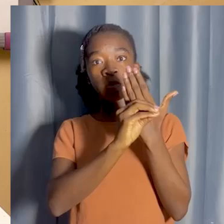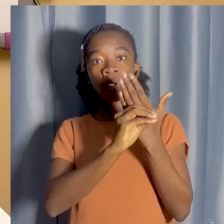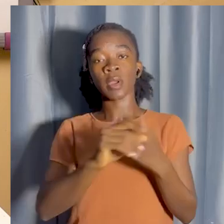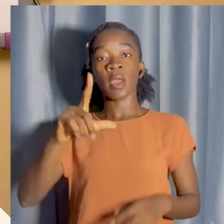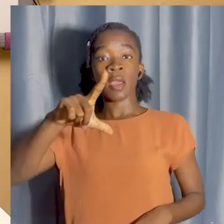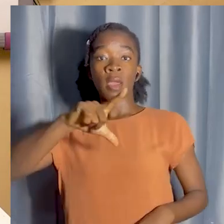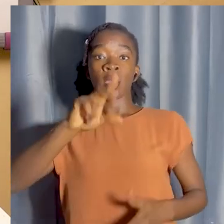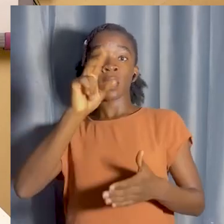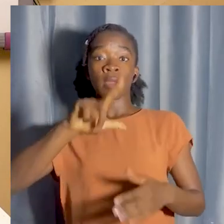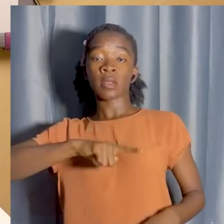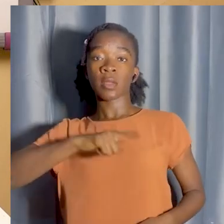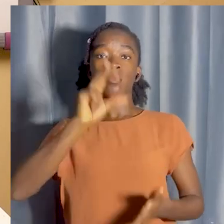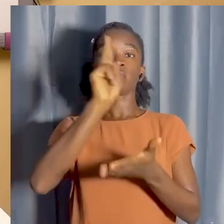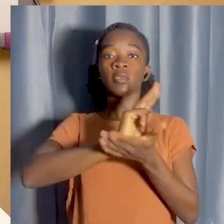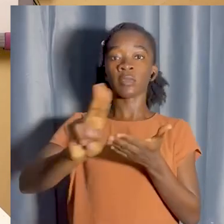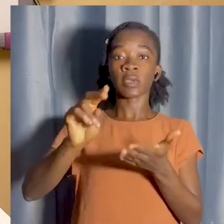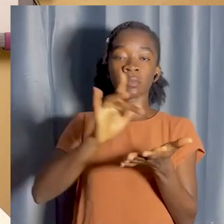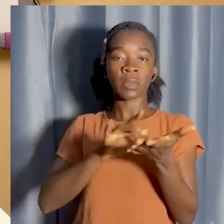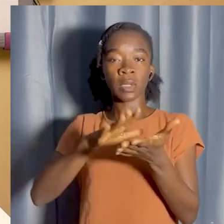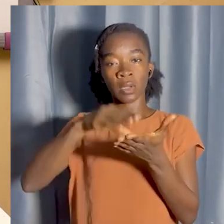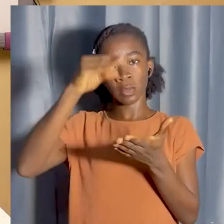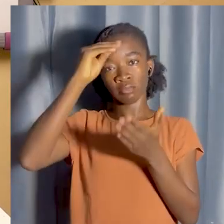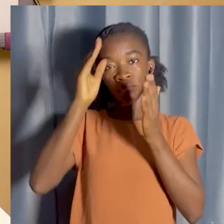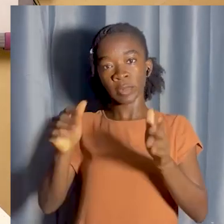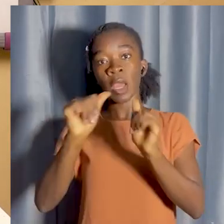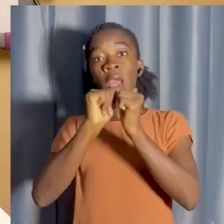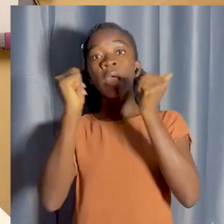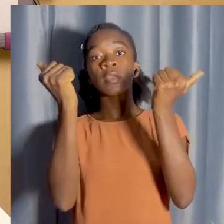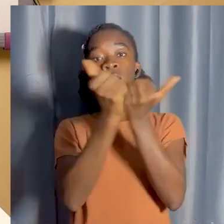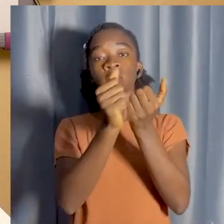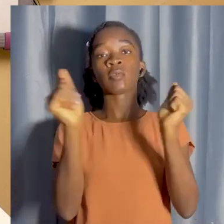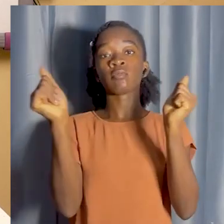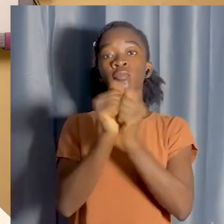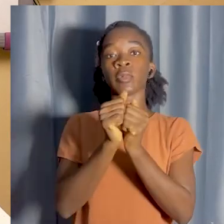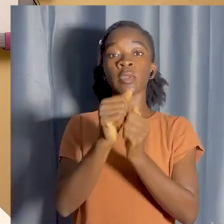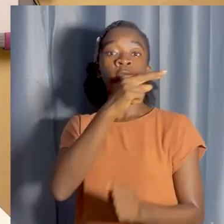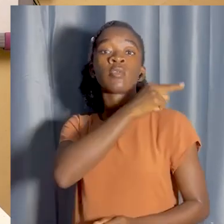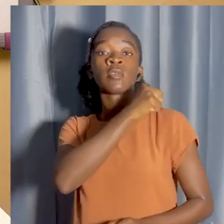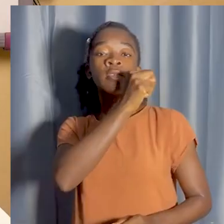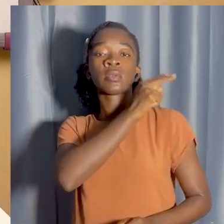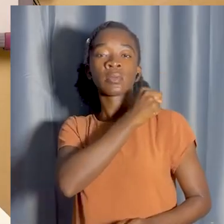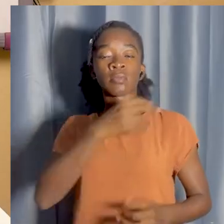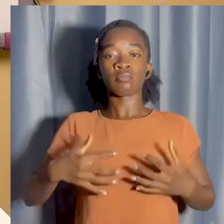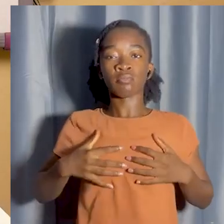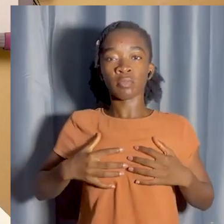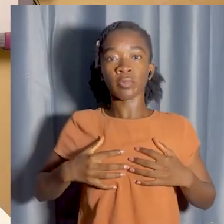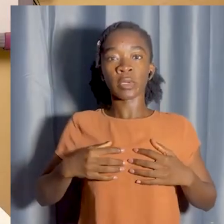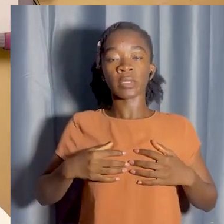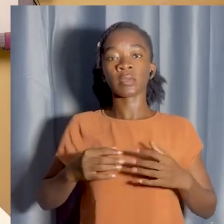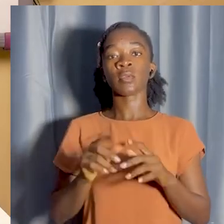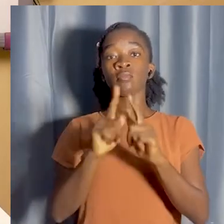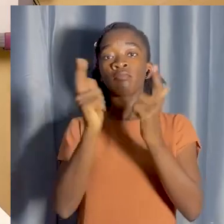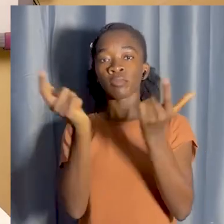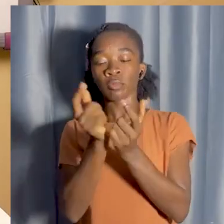University of Ghana Medical Students Association, in partnership with Surgical Ward 2, that's the breast unit, is organizing a